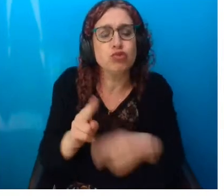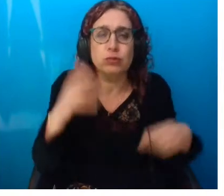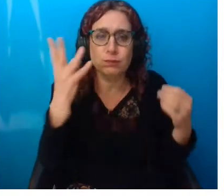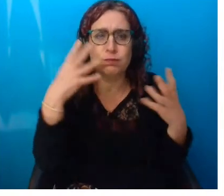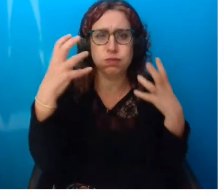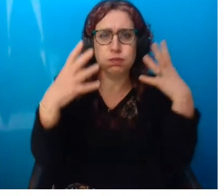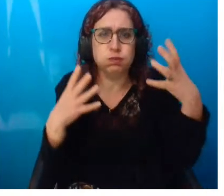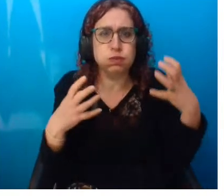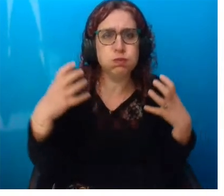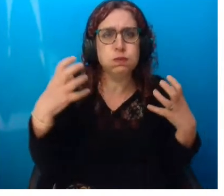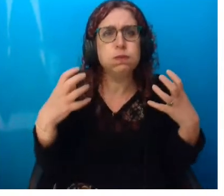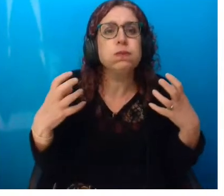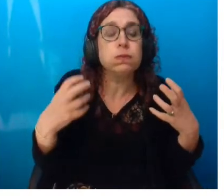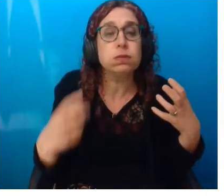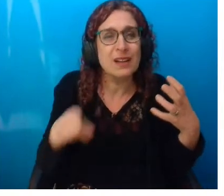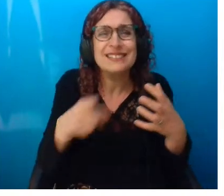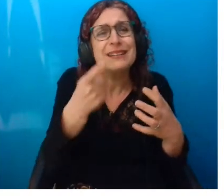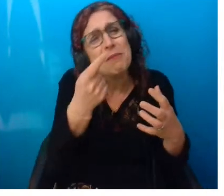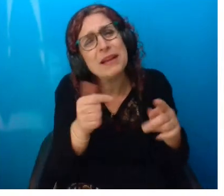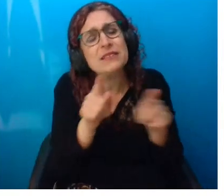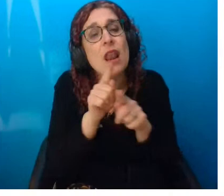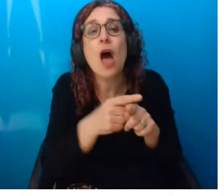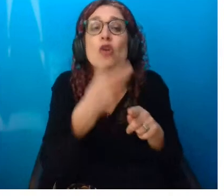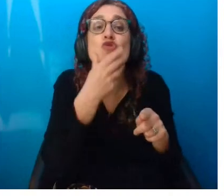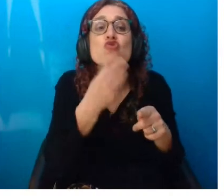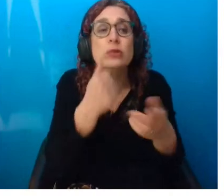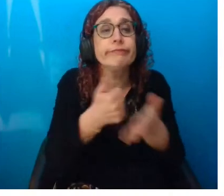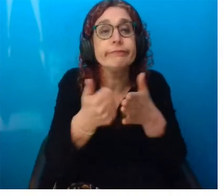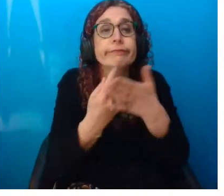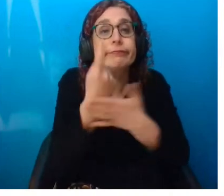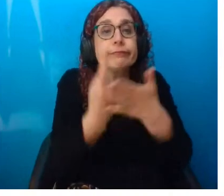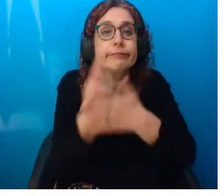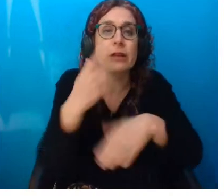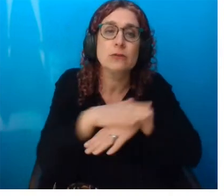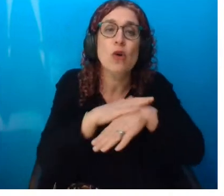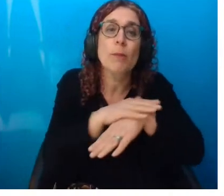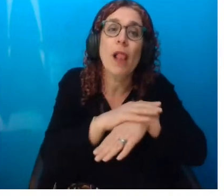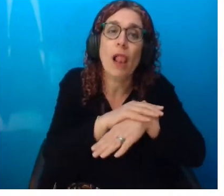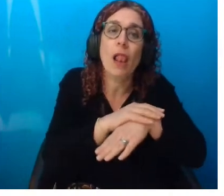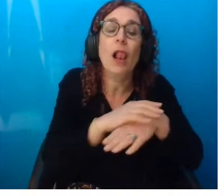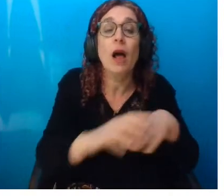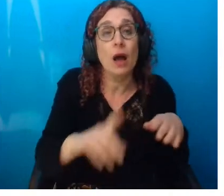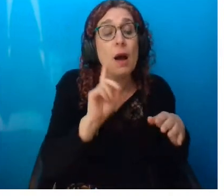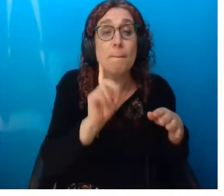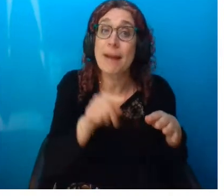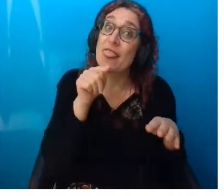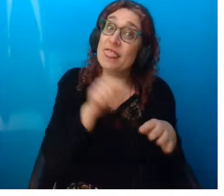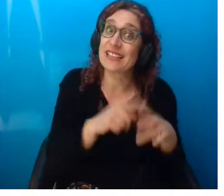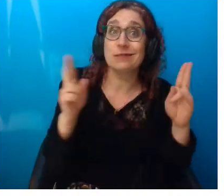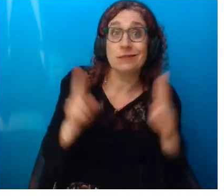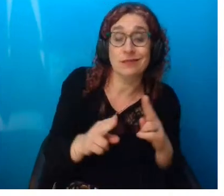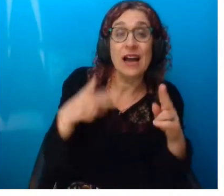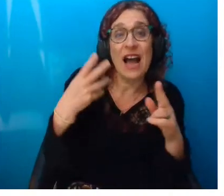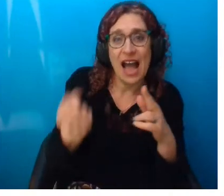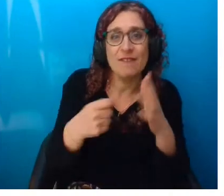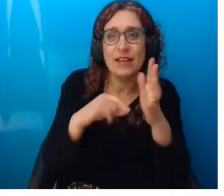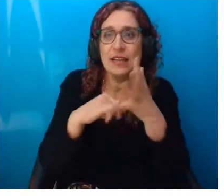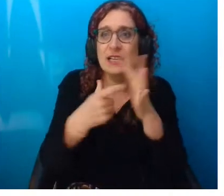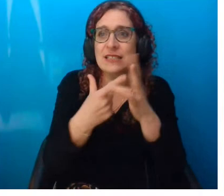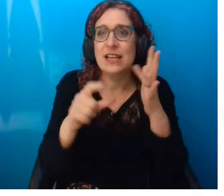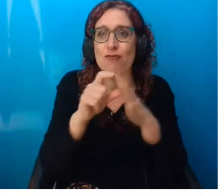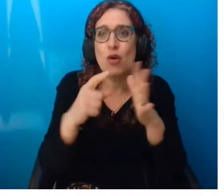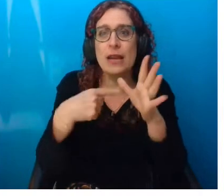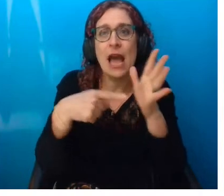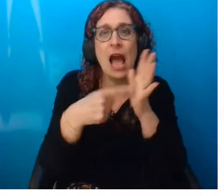maintenance topical steroid, but without the concern about steroid atrophy in